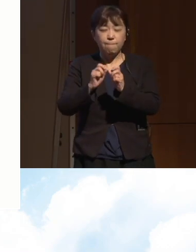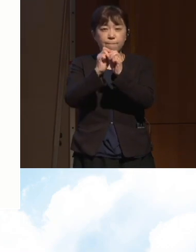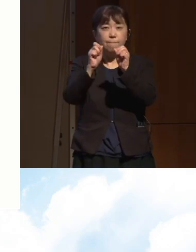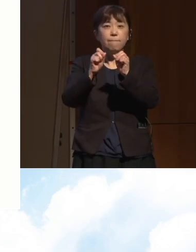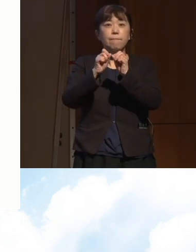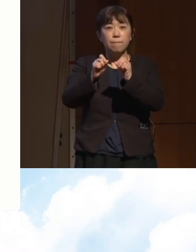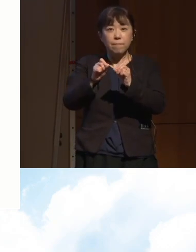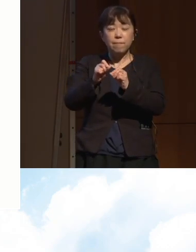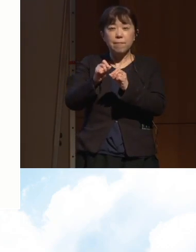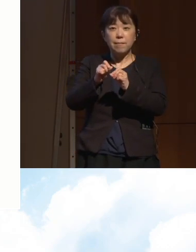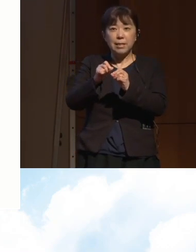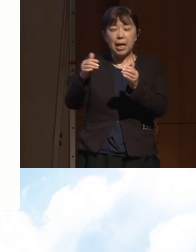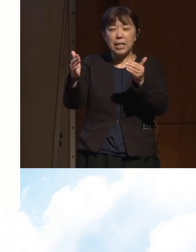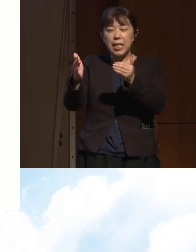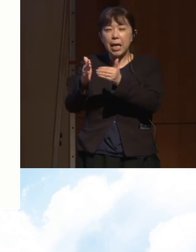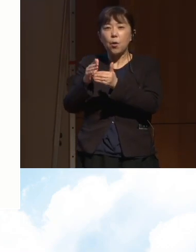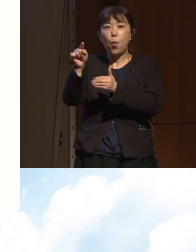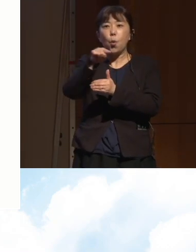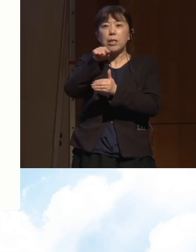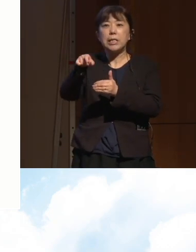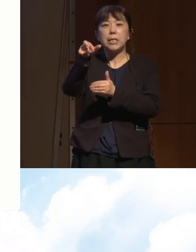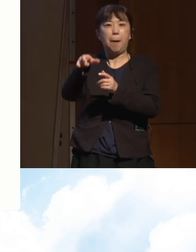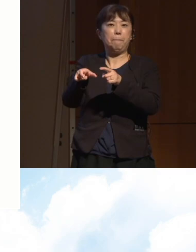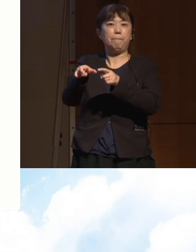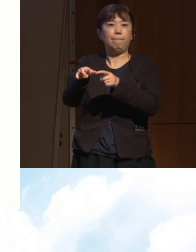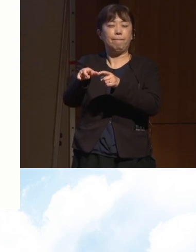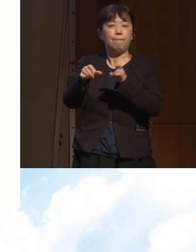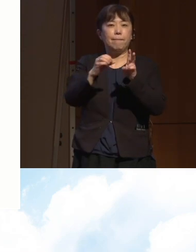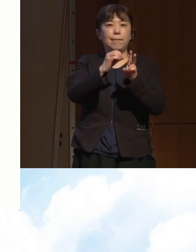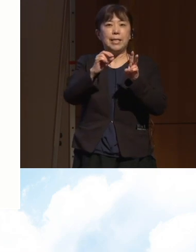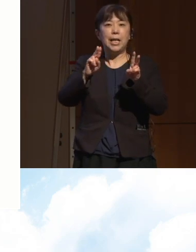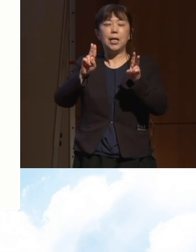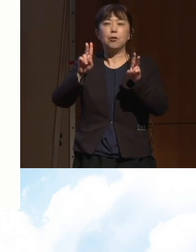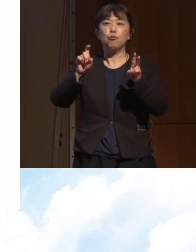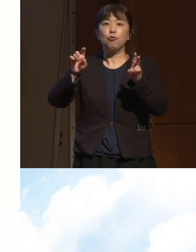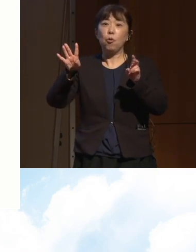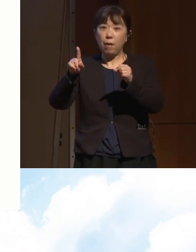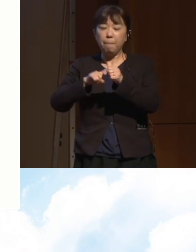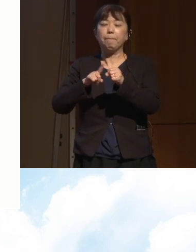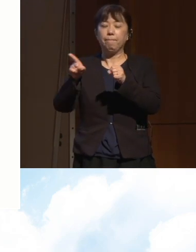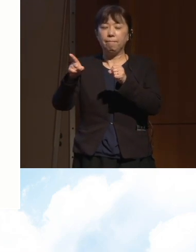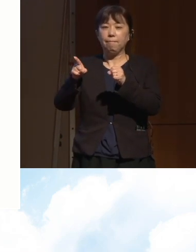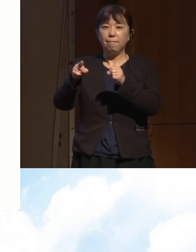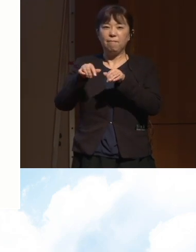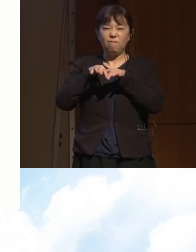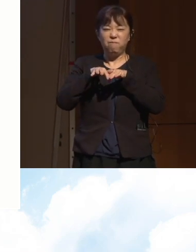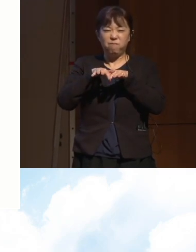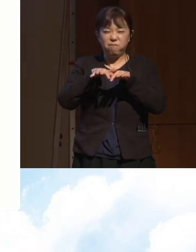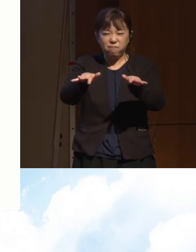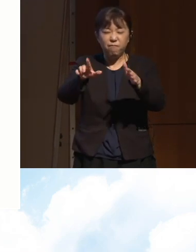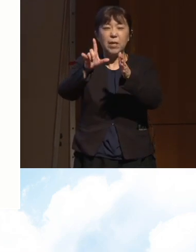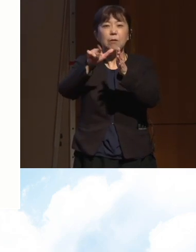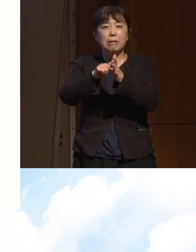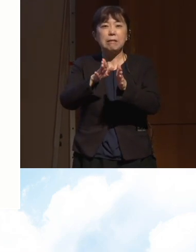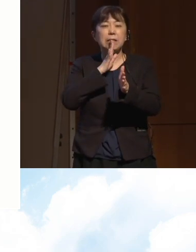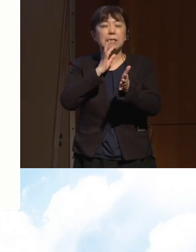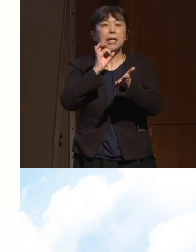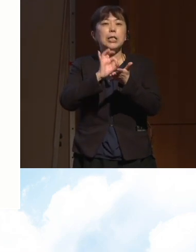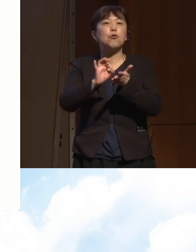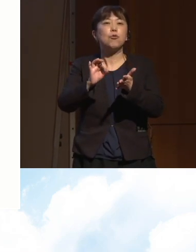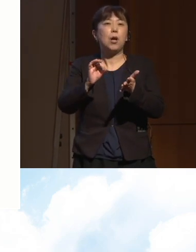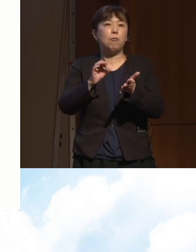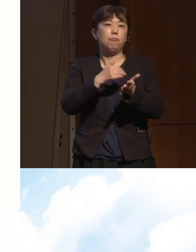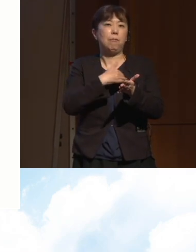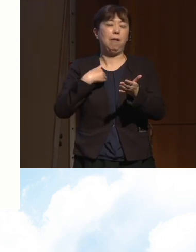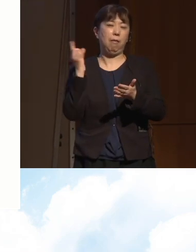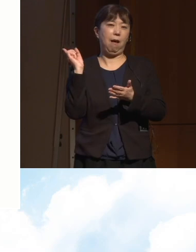in 2014. Julie Ledgerwood, a very talented clinician who was at the Vaccine Research Center with me at the